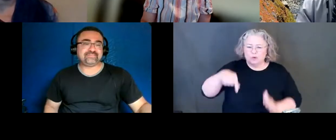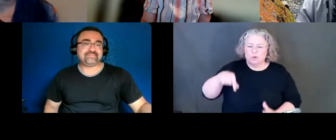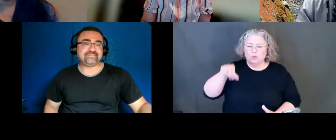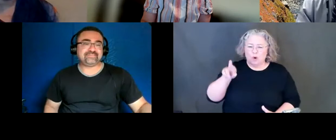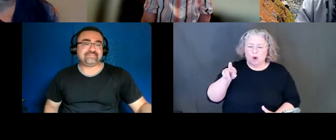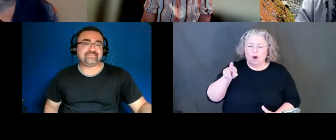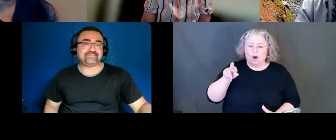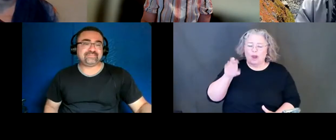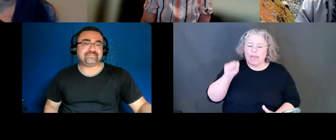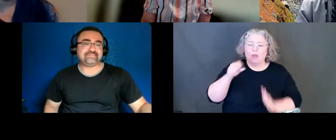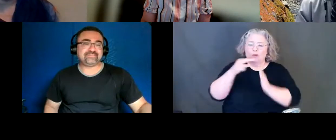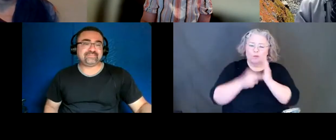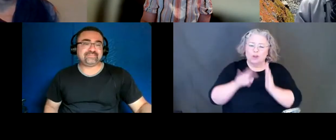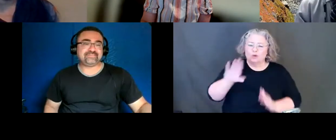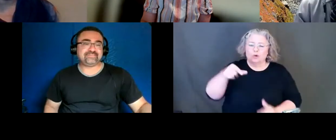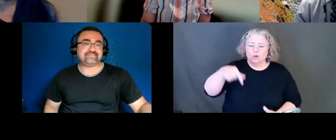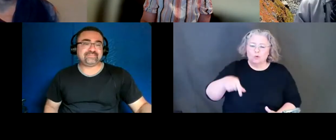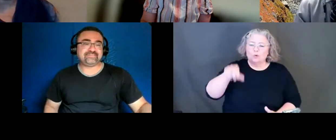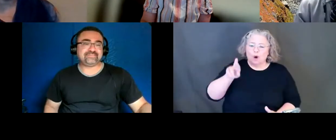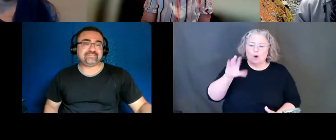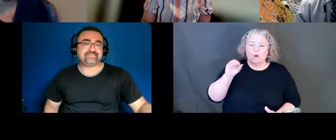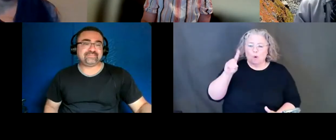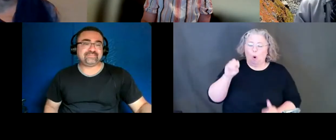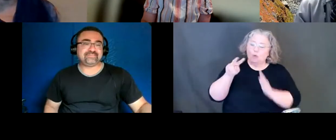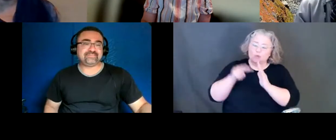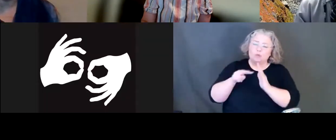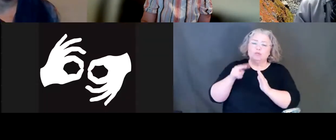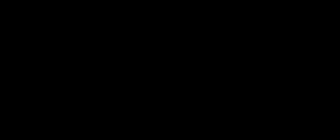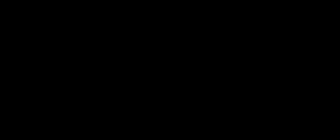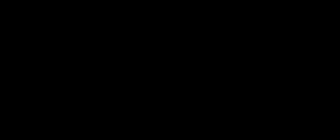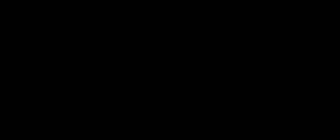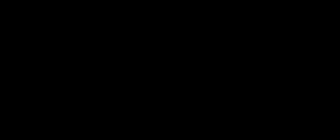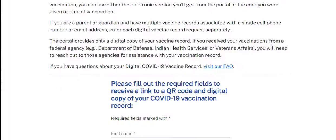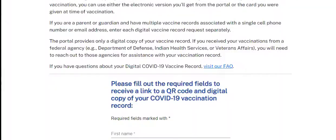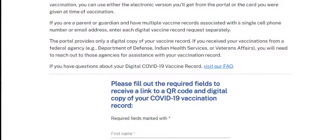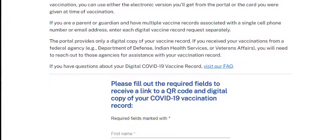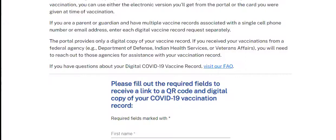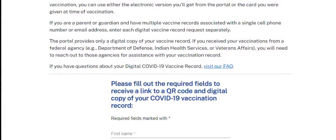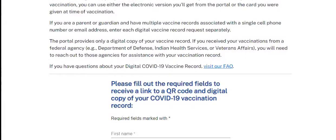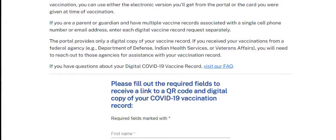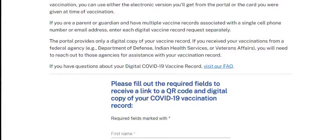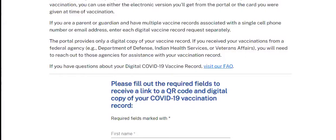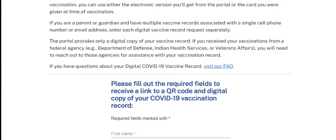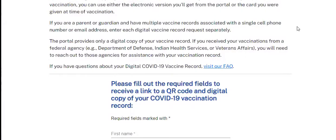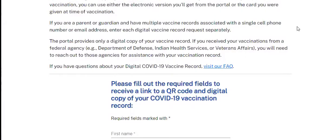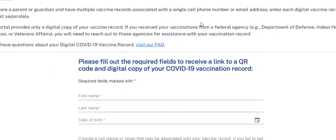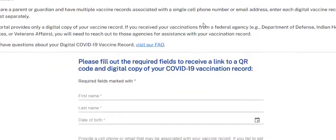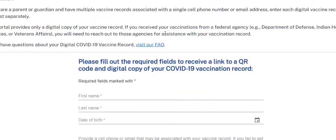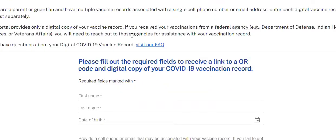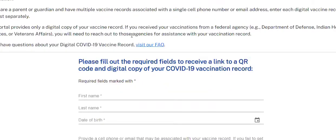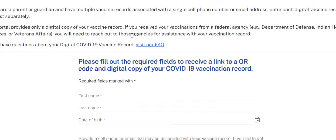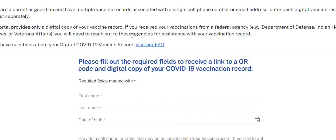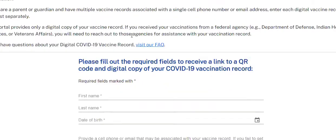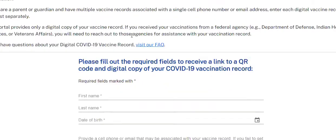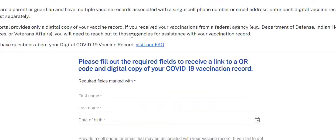verify vaccination that way. Because a lot of people have been trying to access